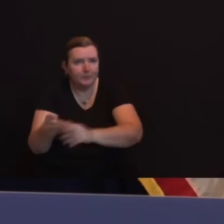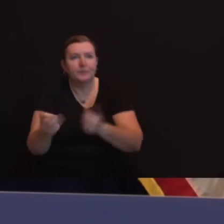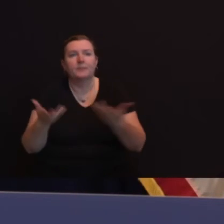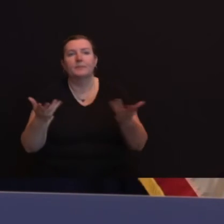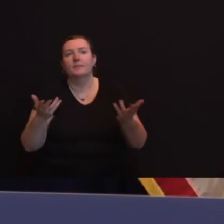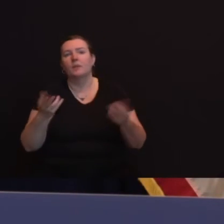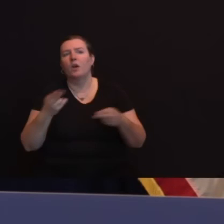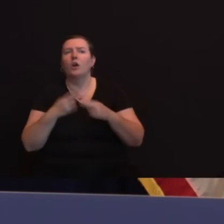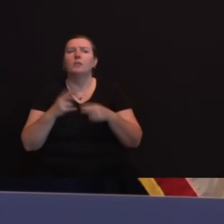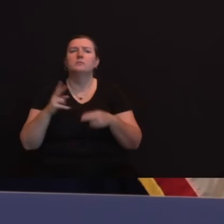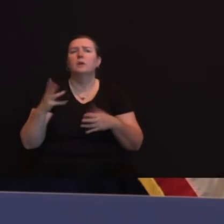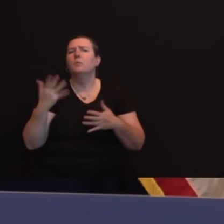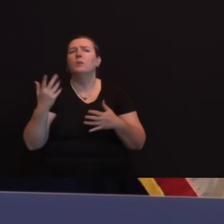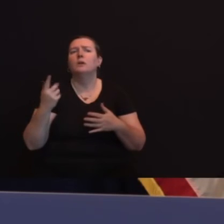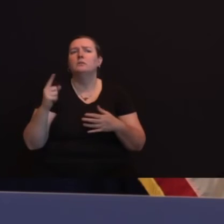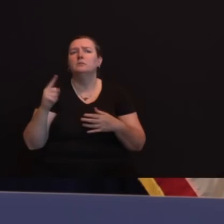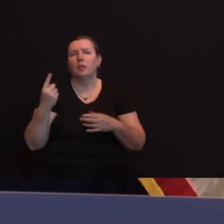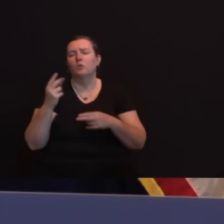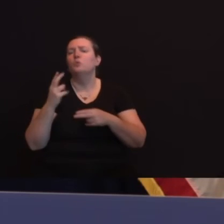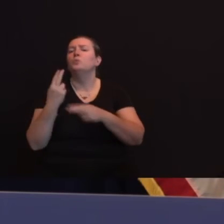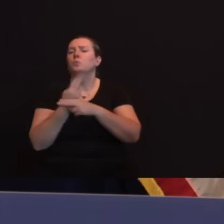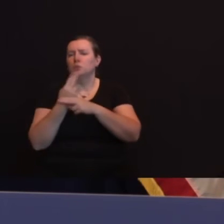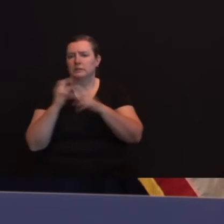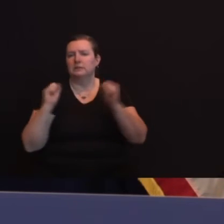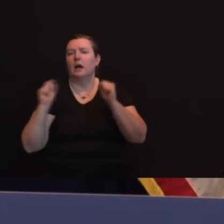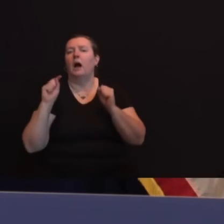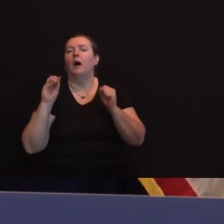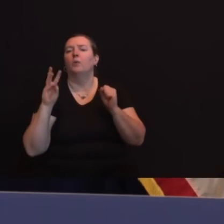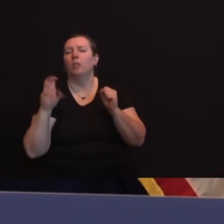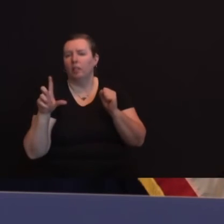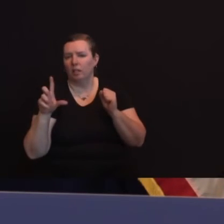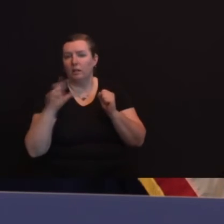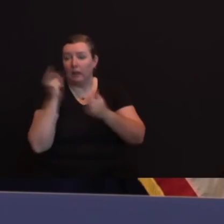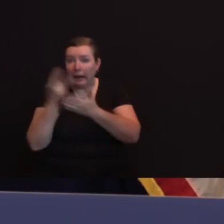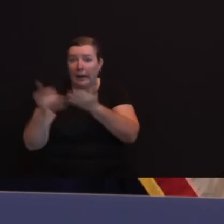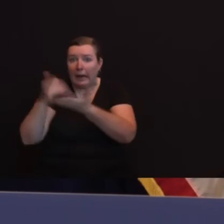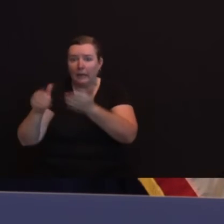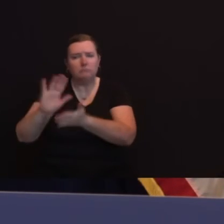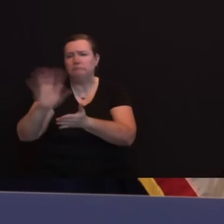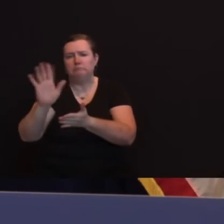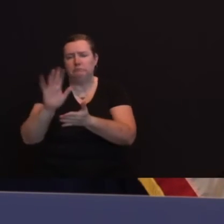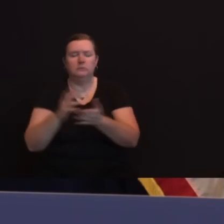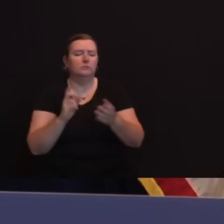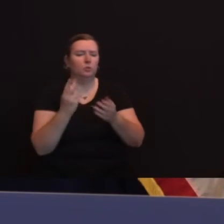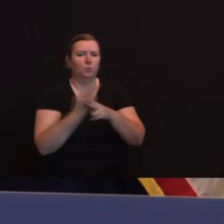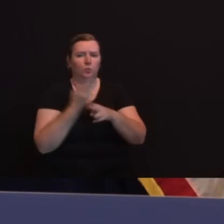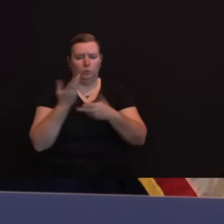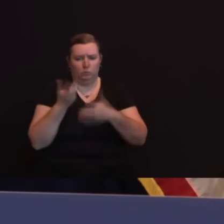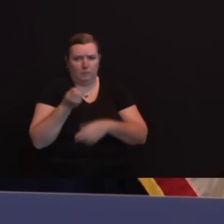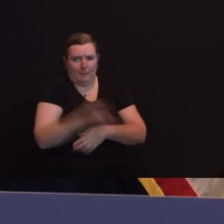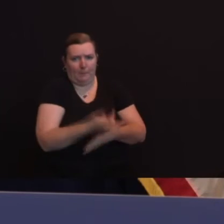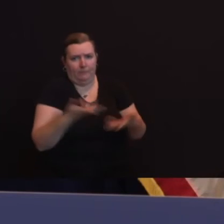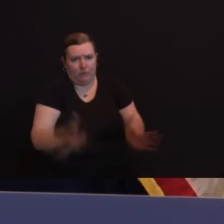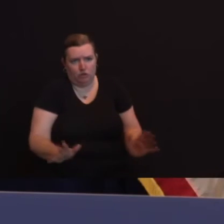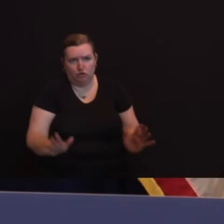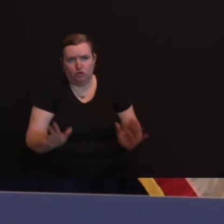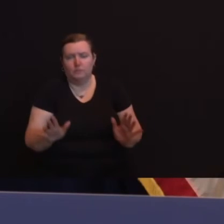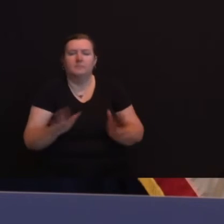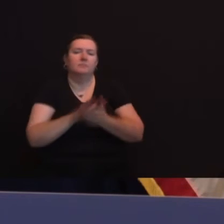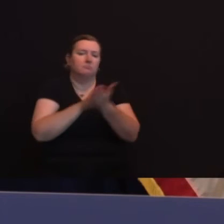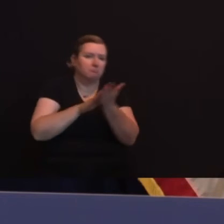wash their hands often with soap and water for at least 20 seconds and use hand sanitizer that contains at least 60%